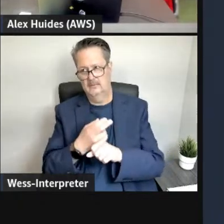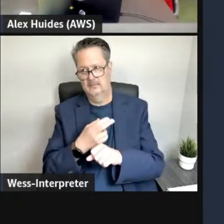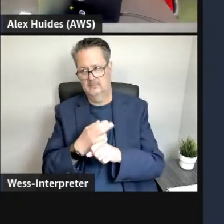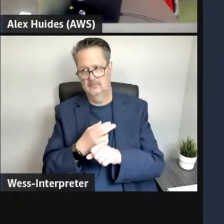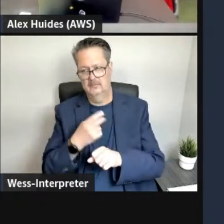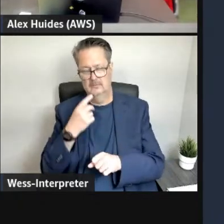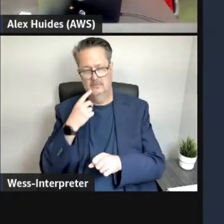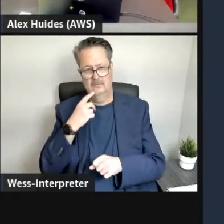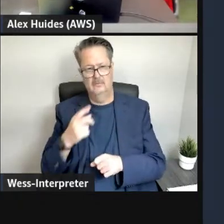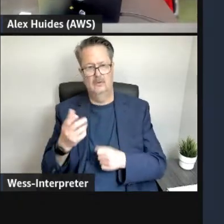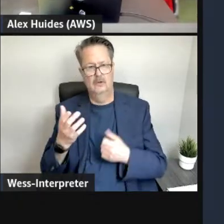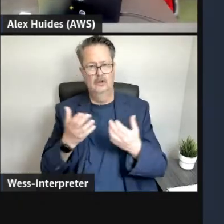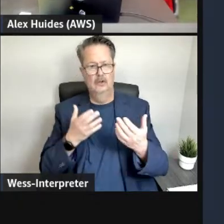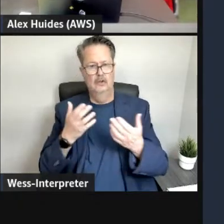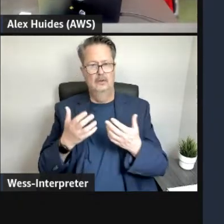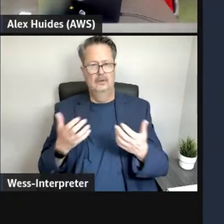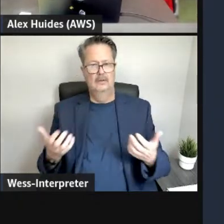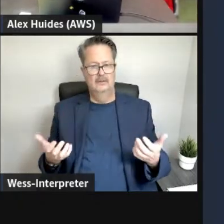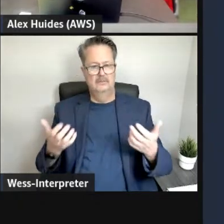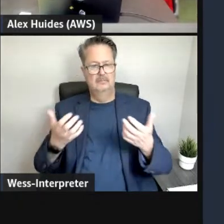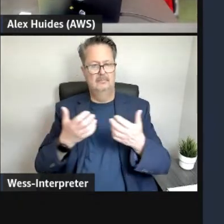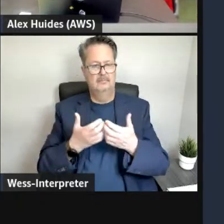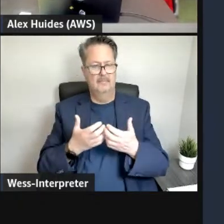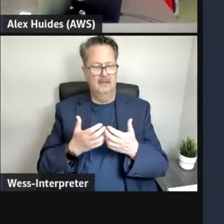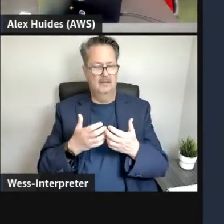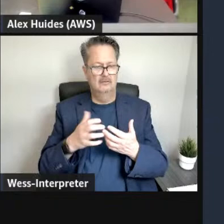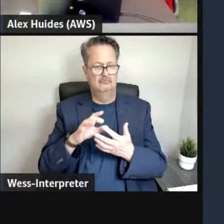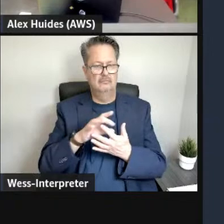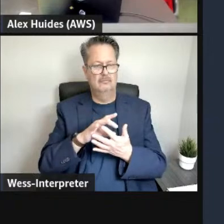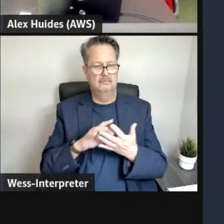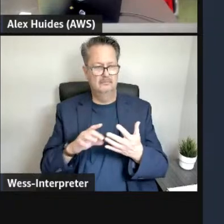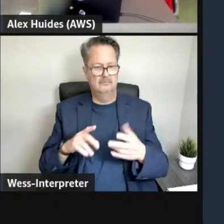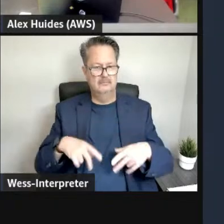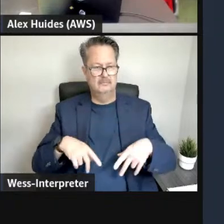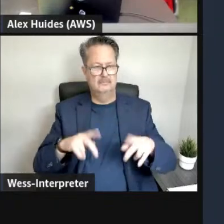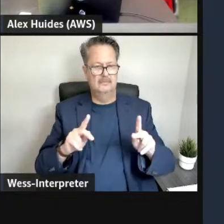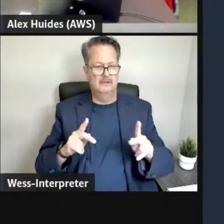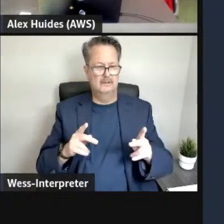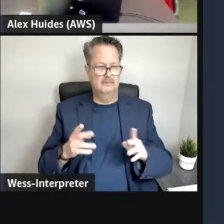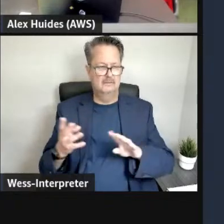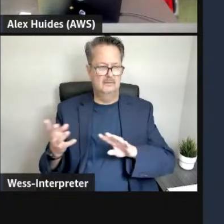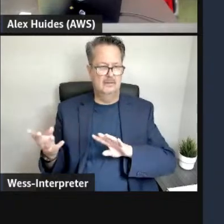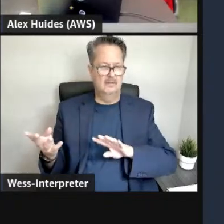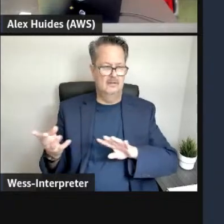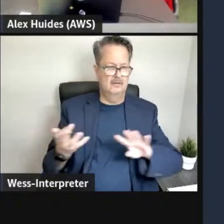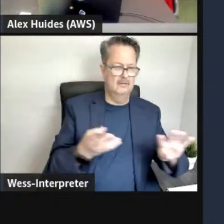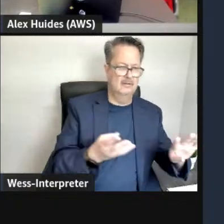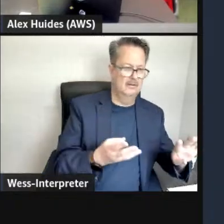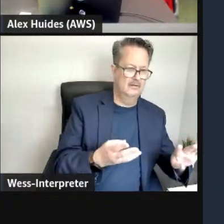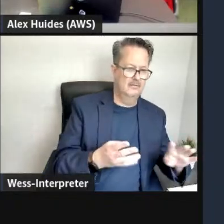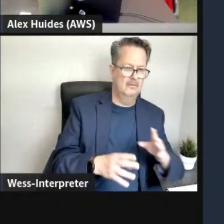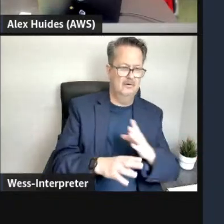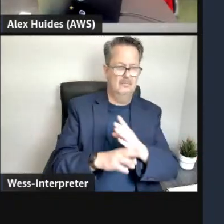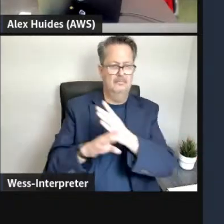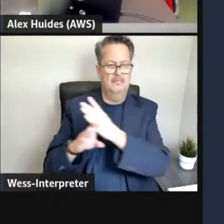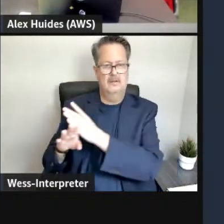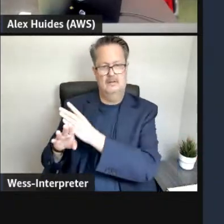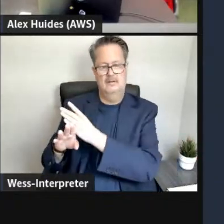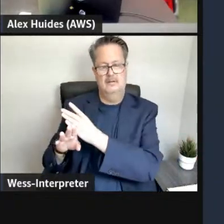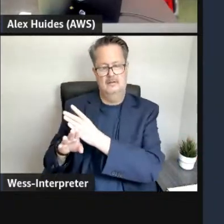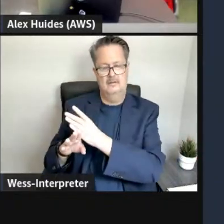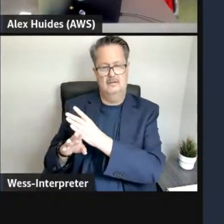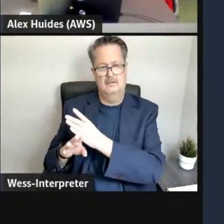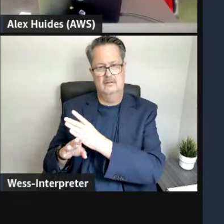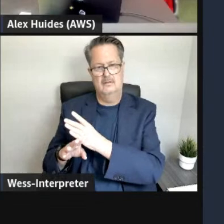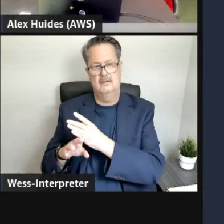mesh adoption is that you want to allow or block traffic among your microservices or third-party API. You